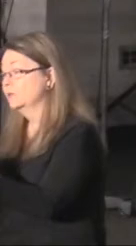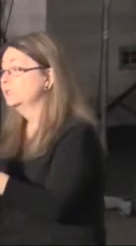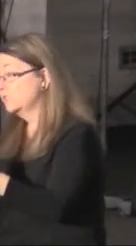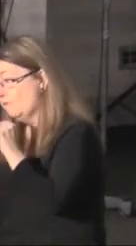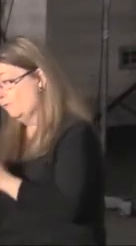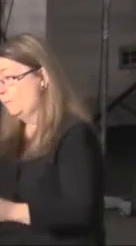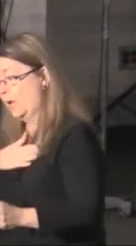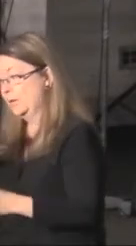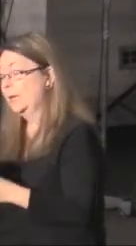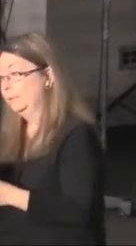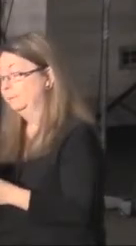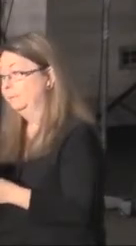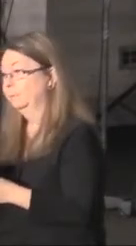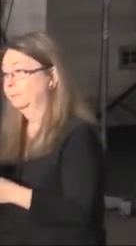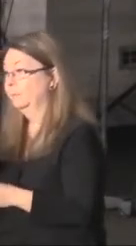for my name.